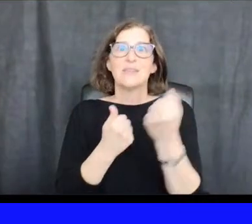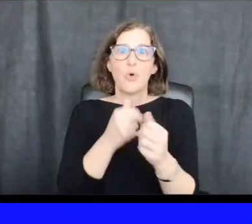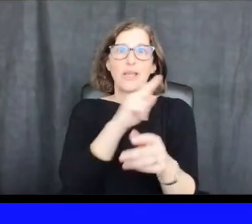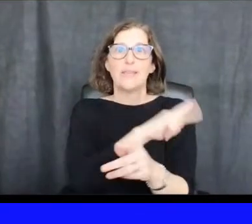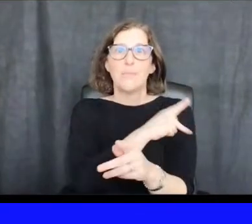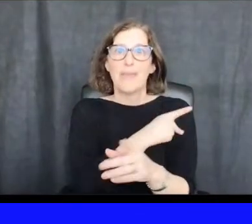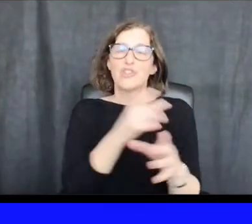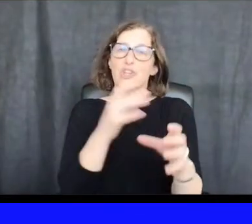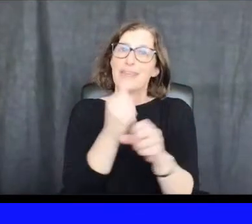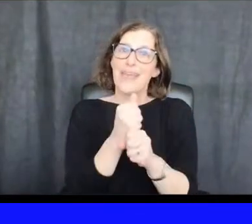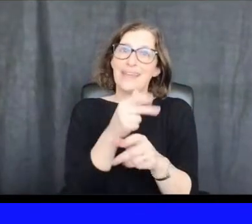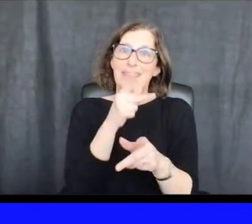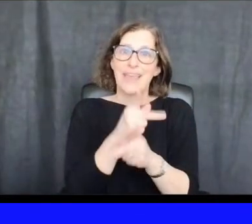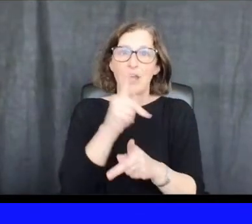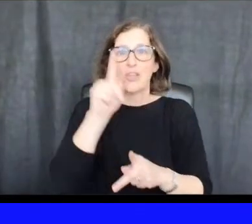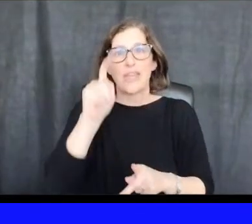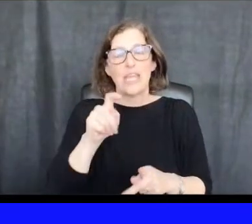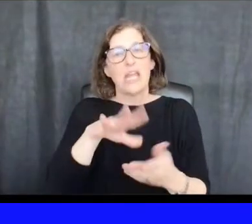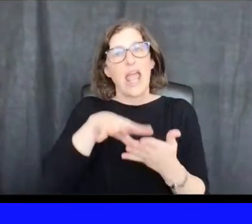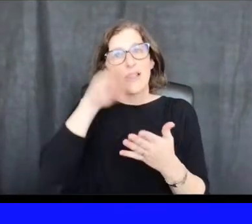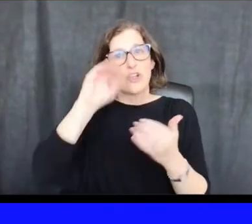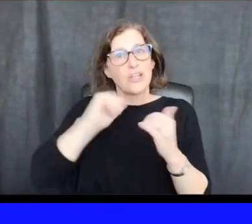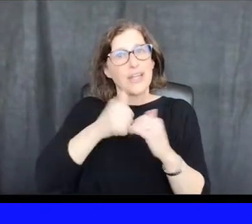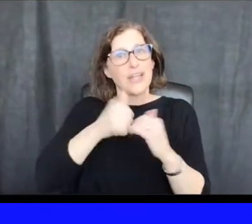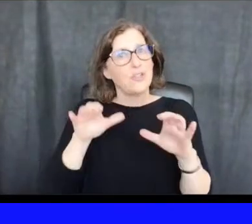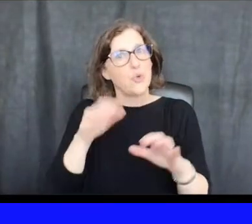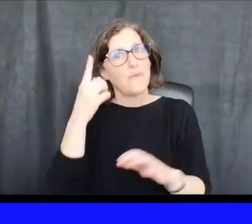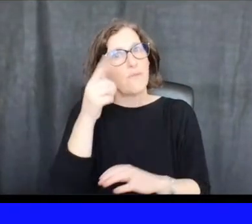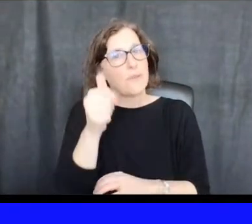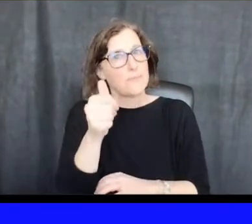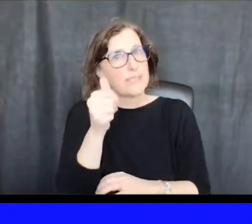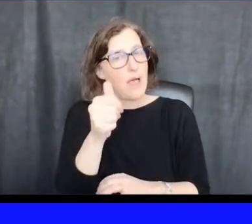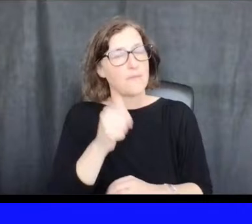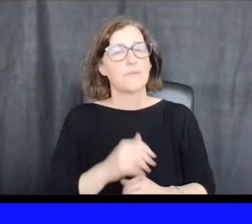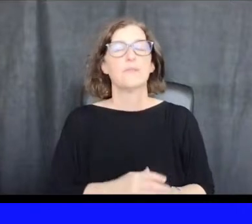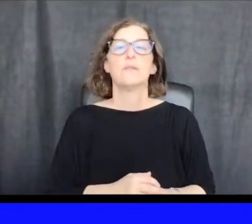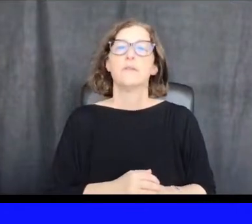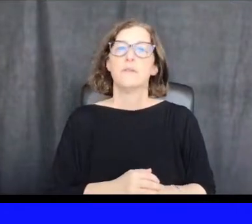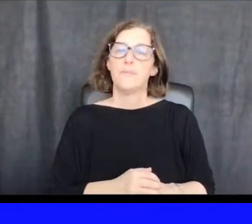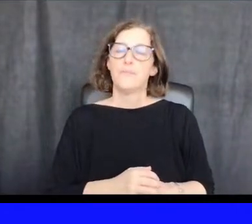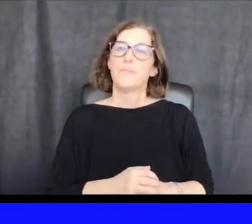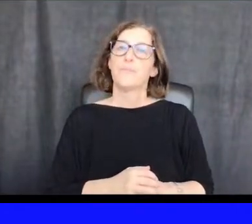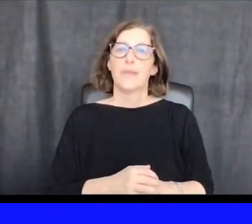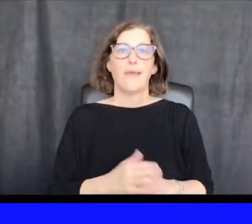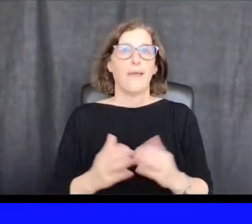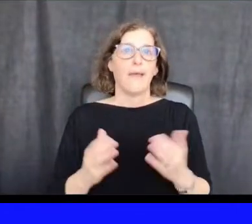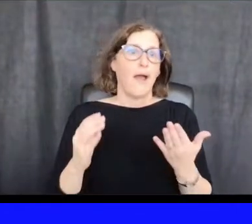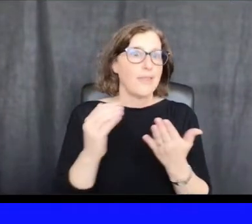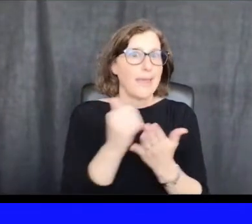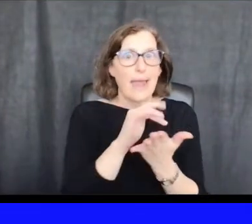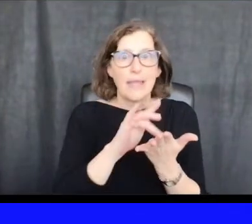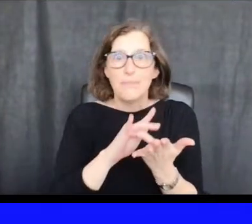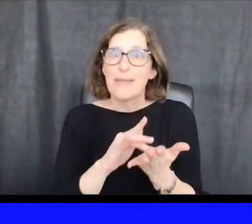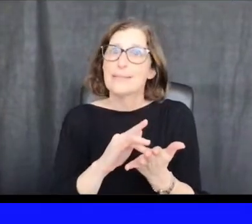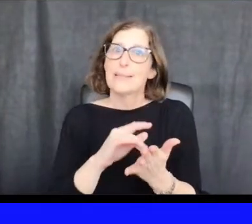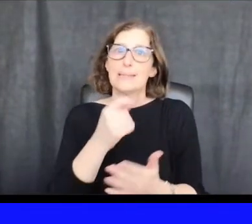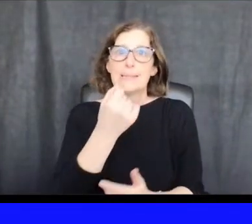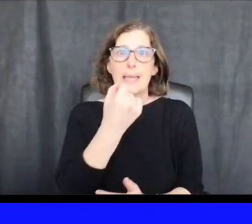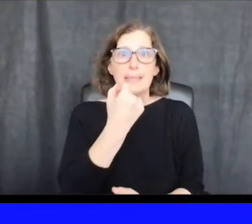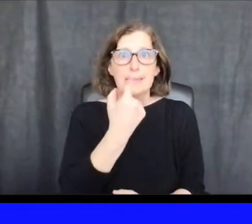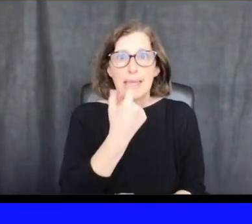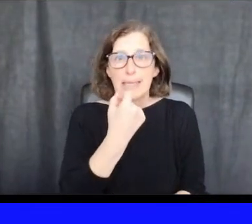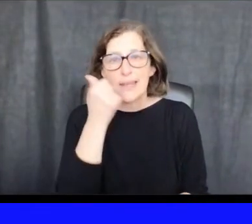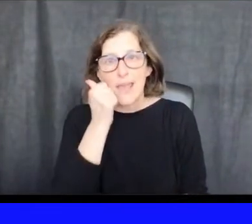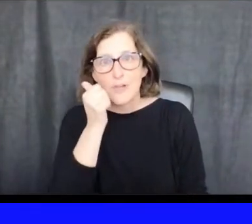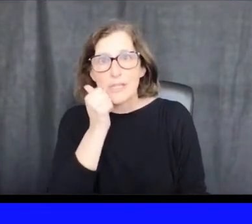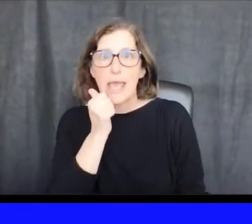time period yet, so we'll see how that goes. Any questions on these specific interventions before I move on?